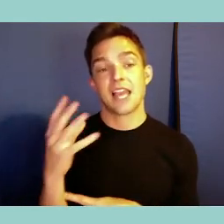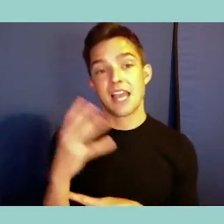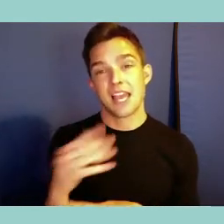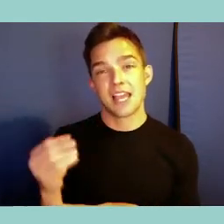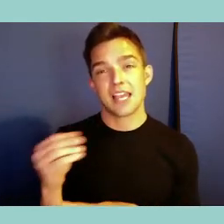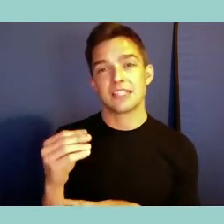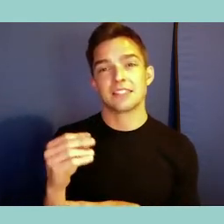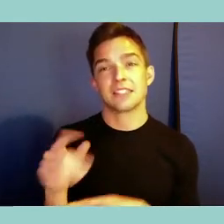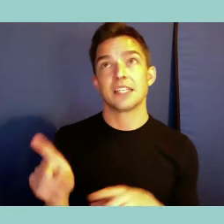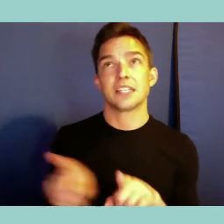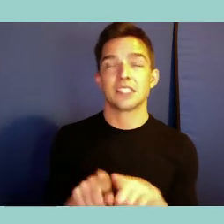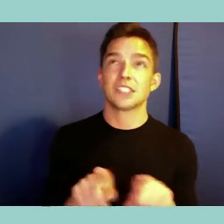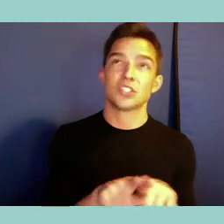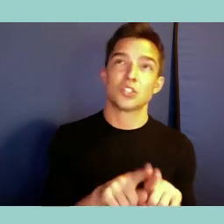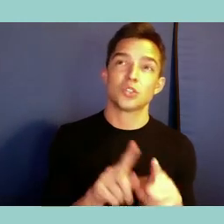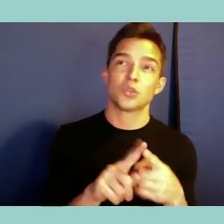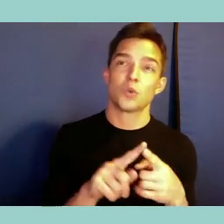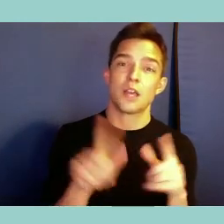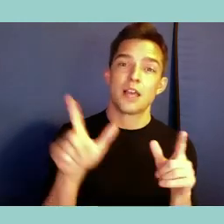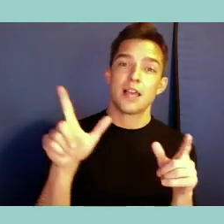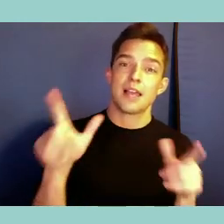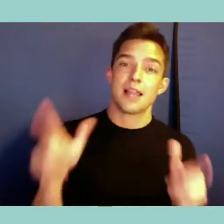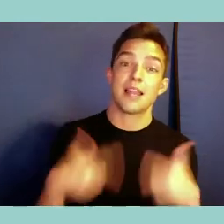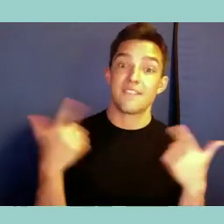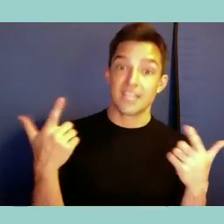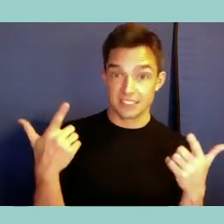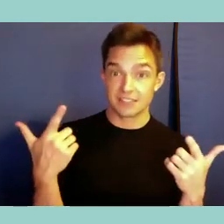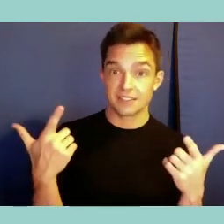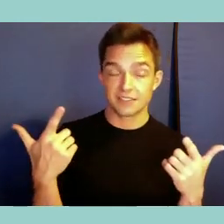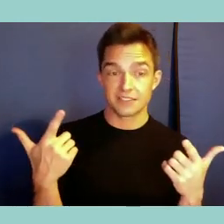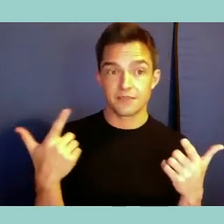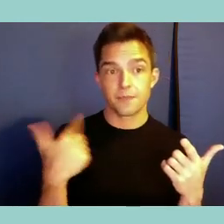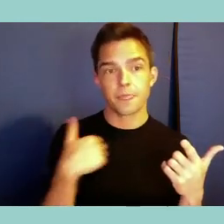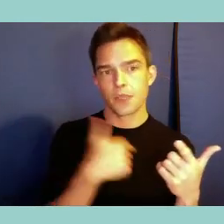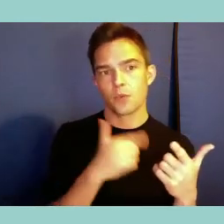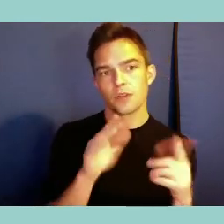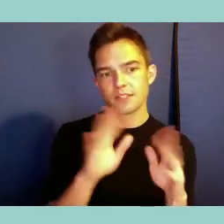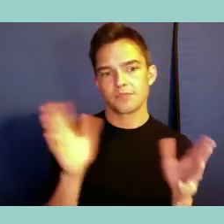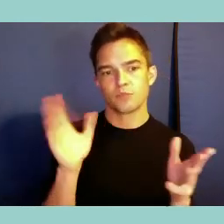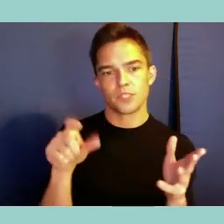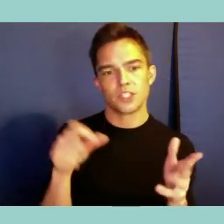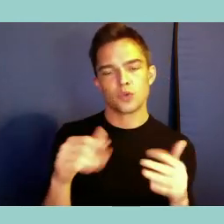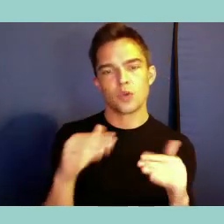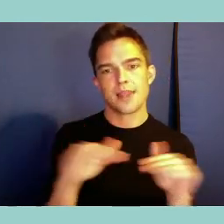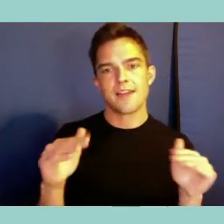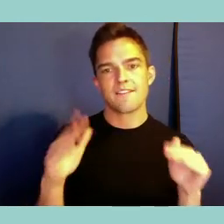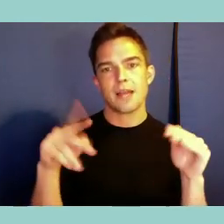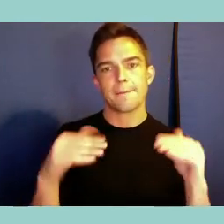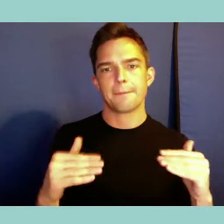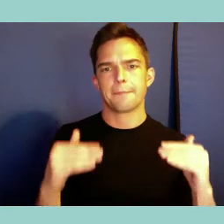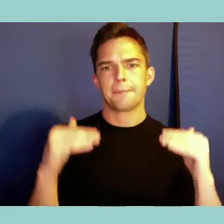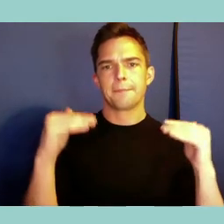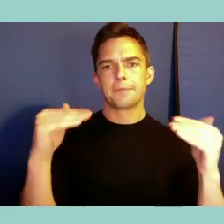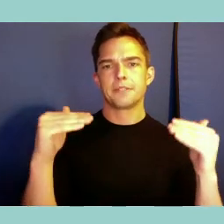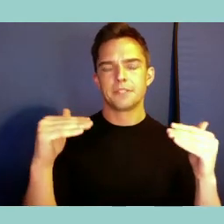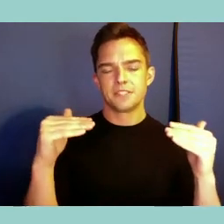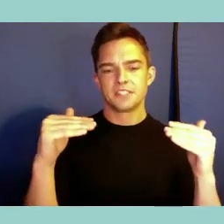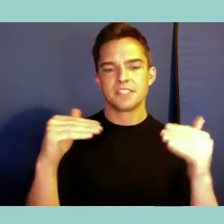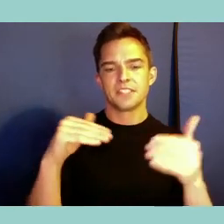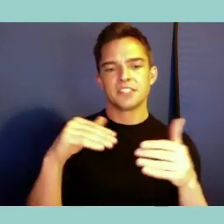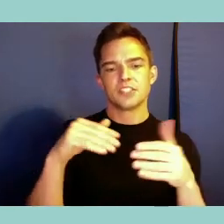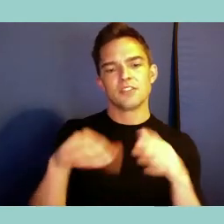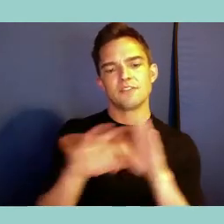And in addition to living, it is clear that we are going to need to level up in what it means to thrive.